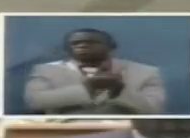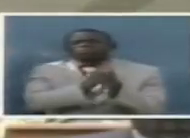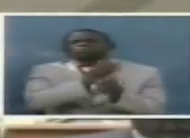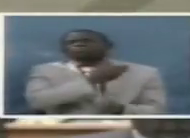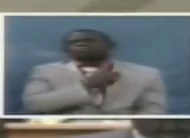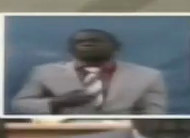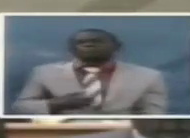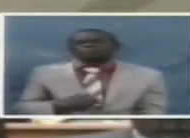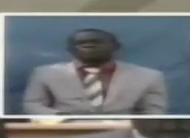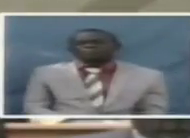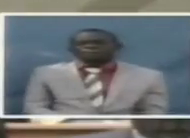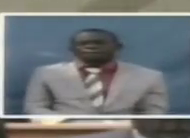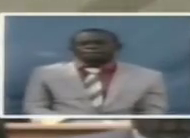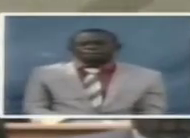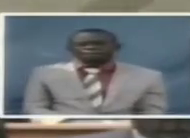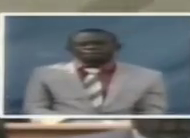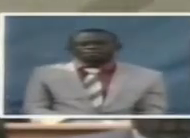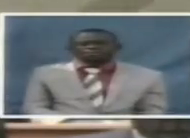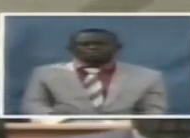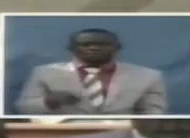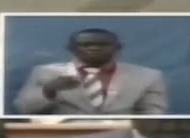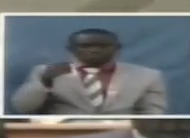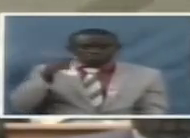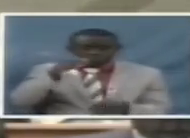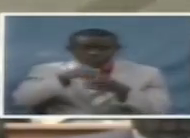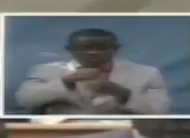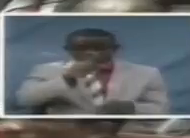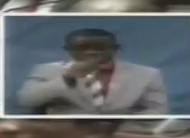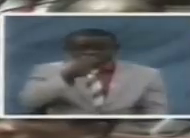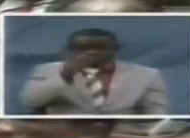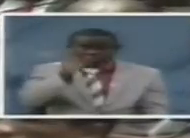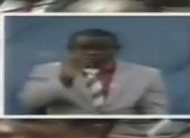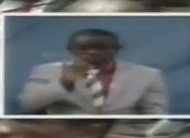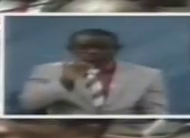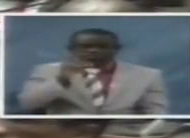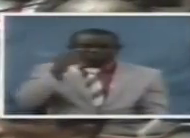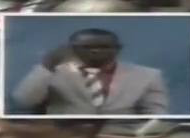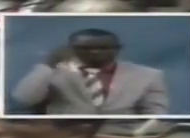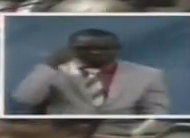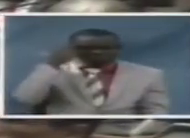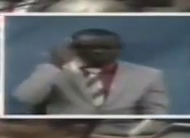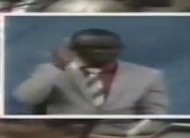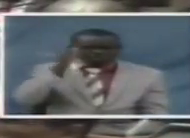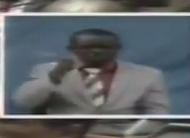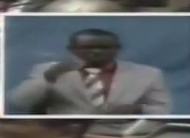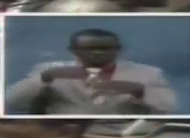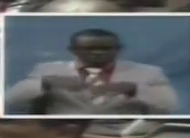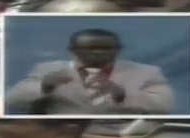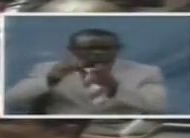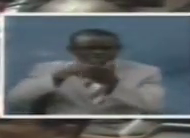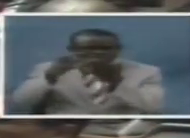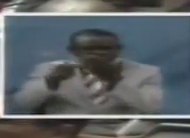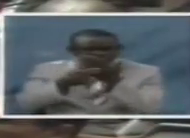to enhance information provision and planning, government will in 2018 continue with the geological